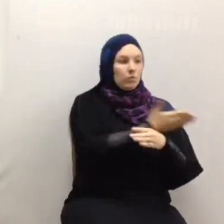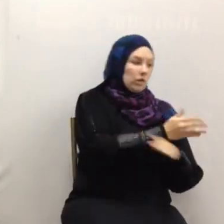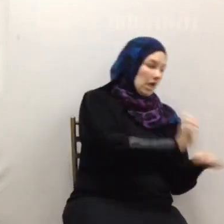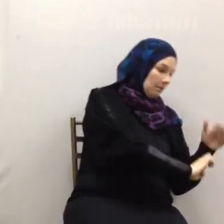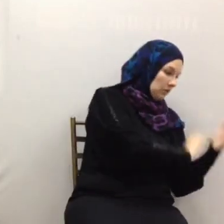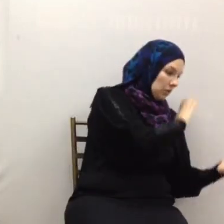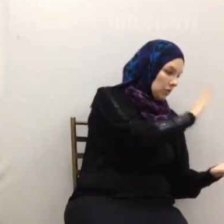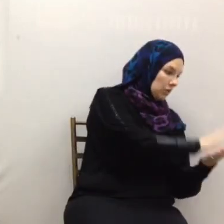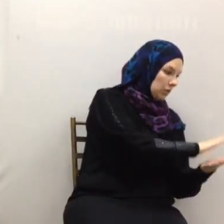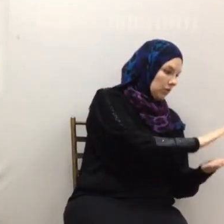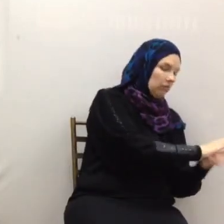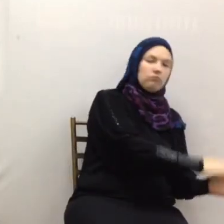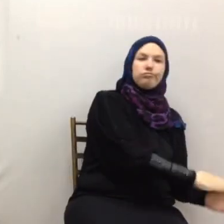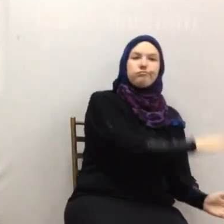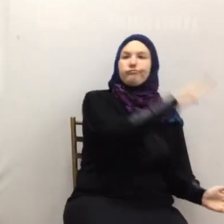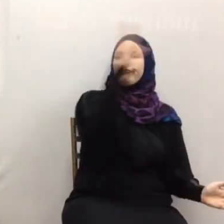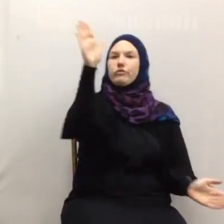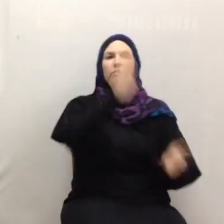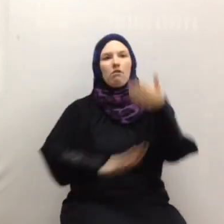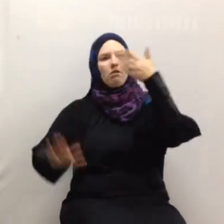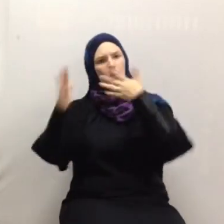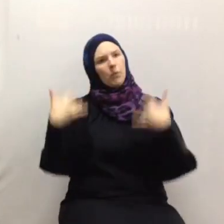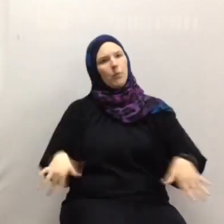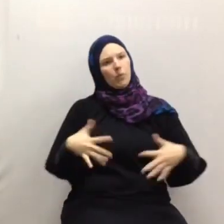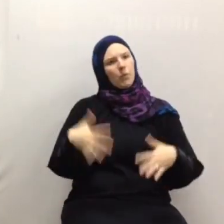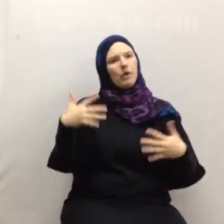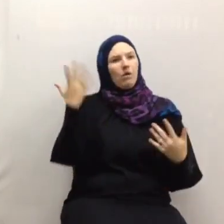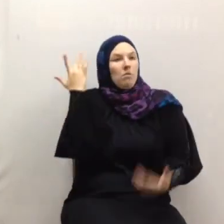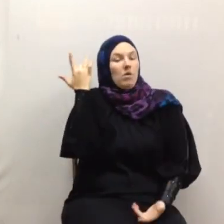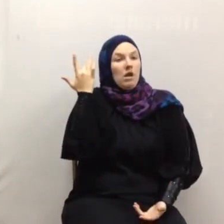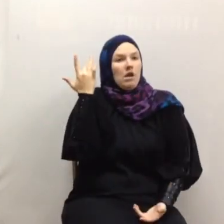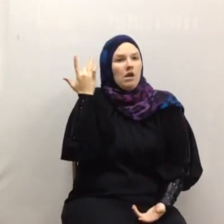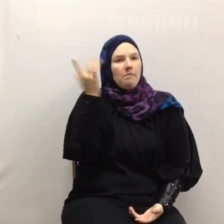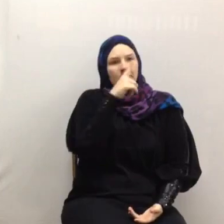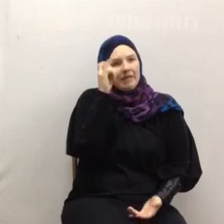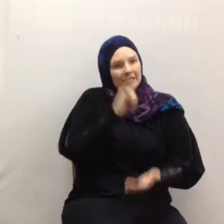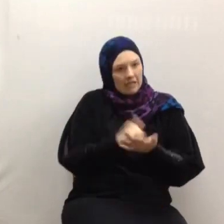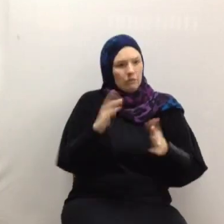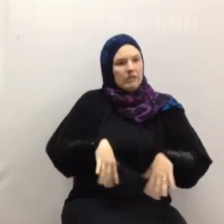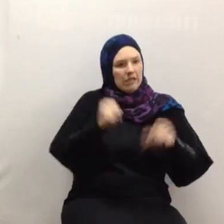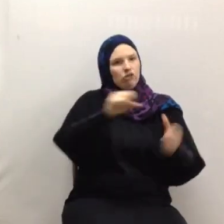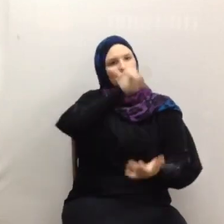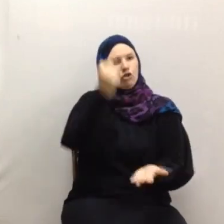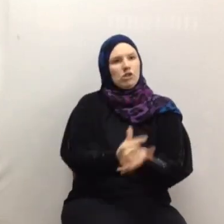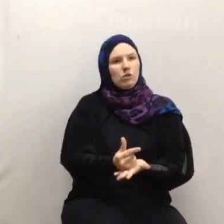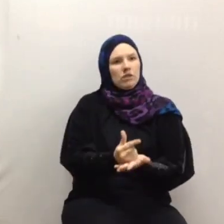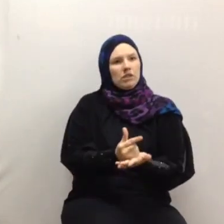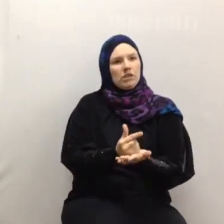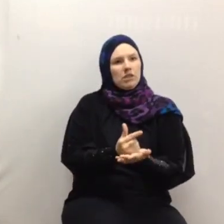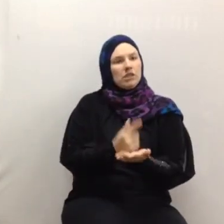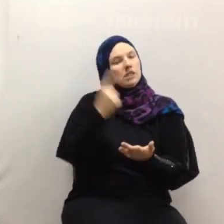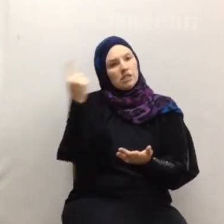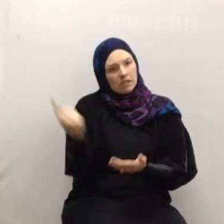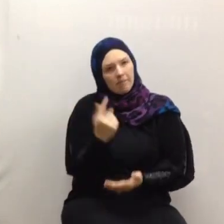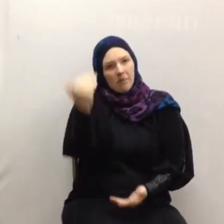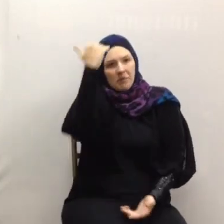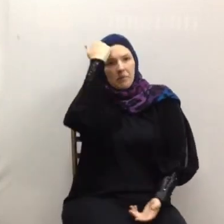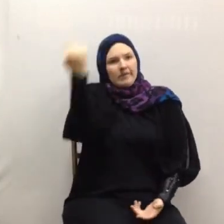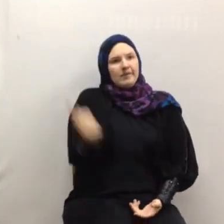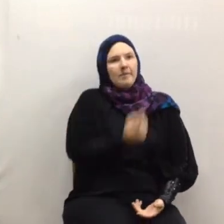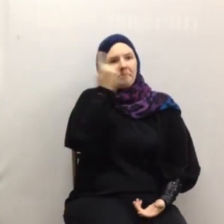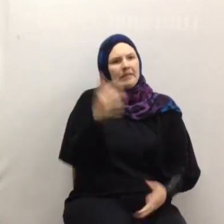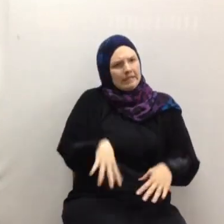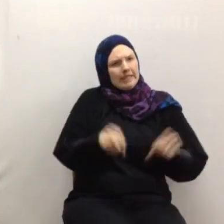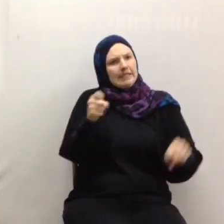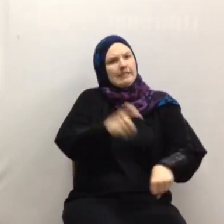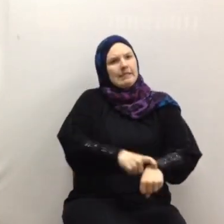and college. Why? Because that's what it takes to graduate somebody who knows something about something,